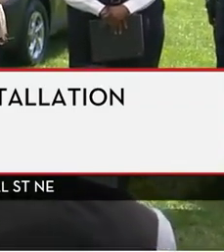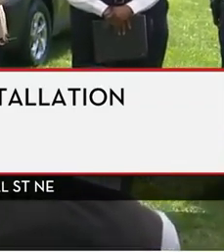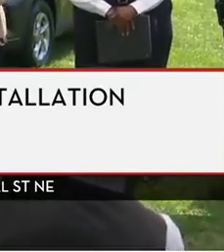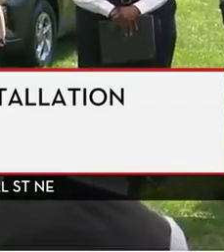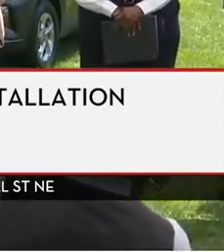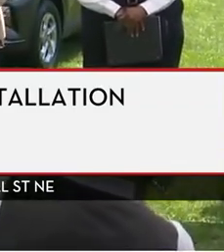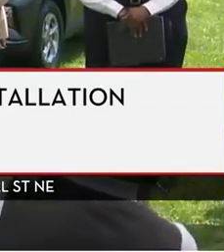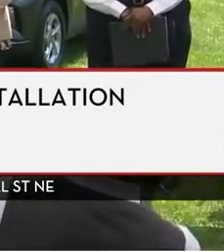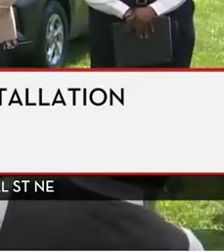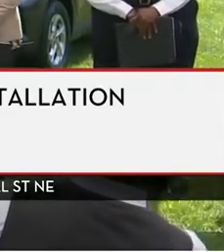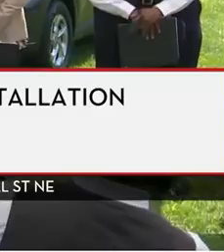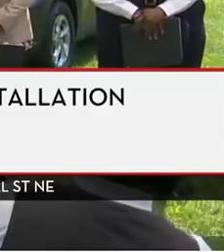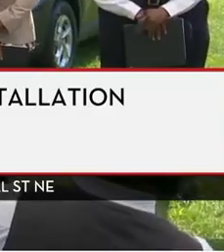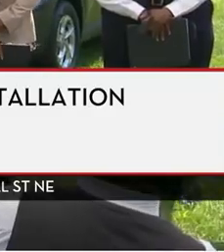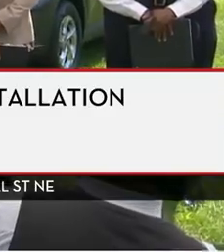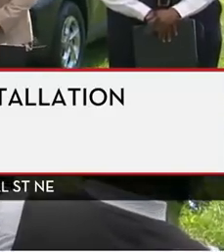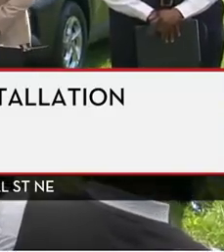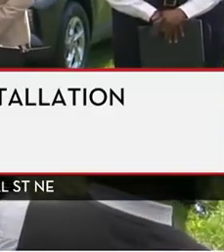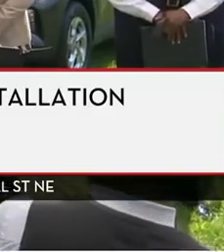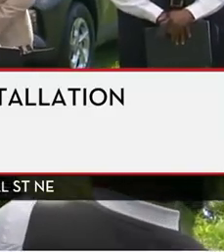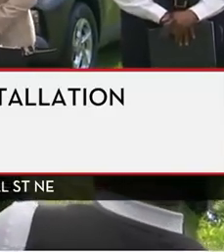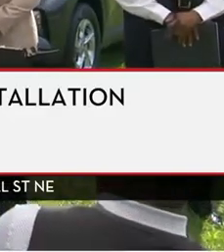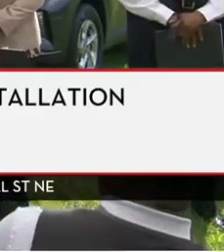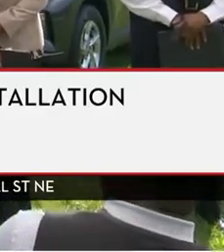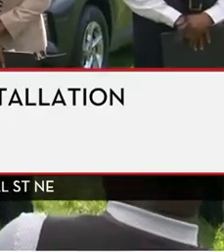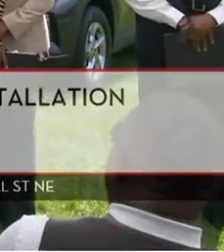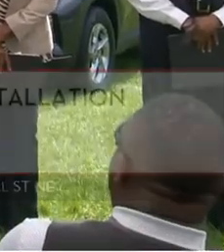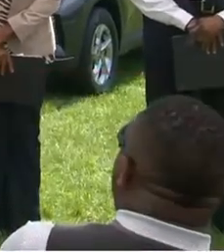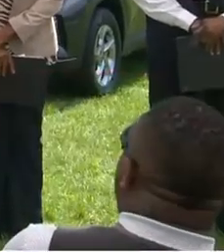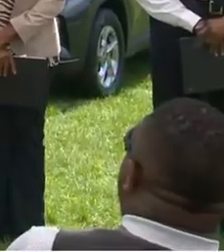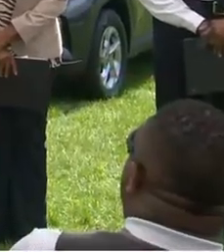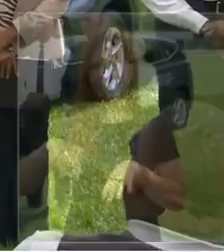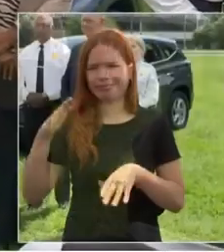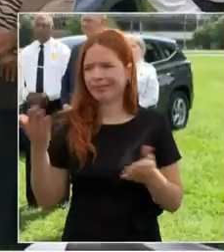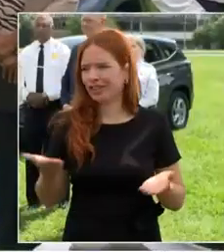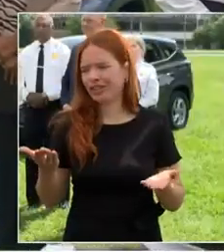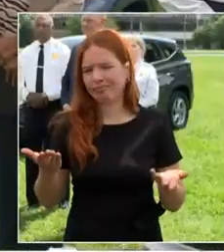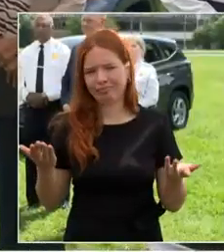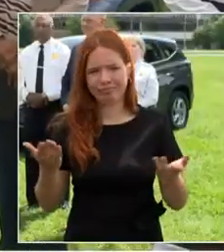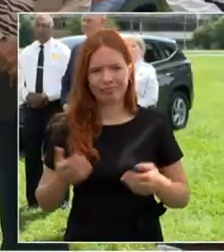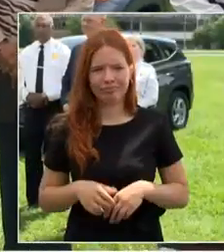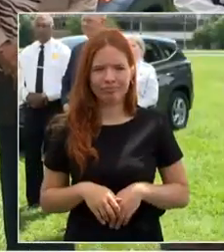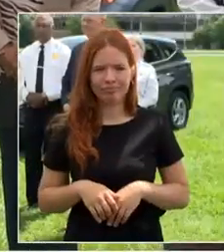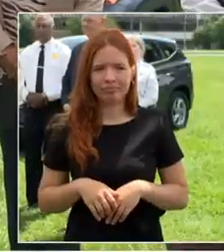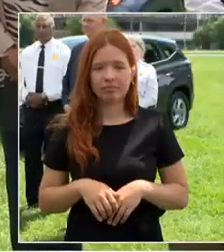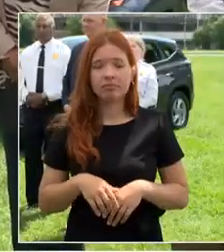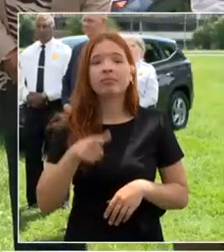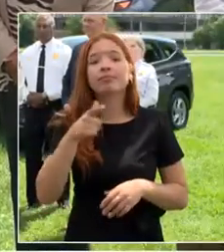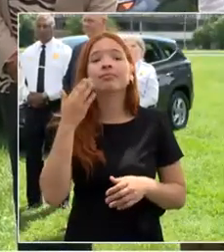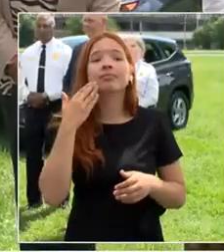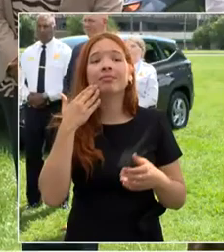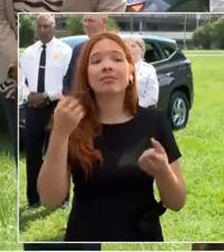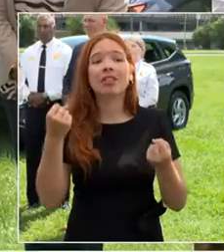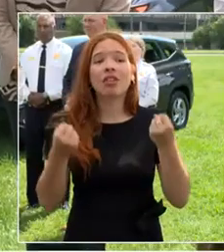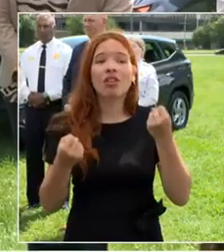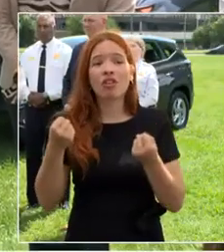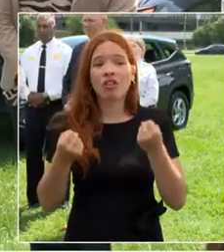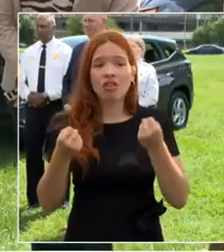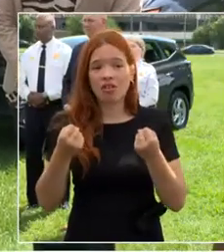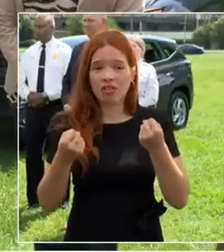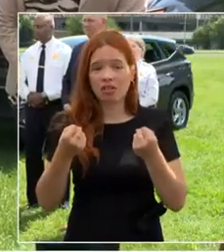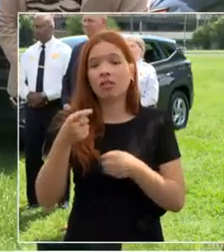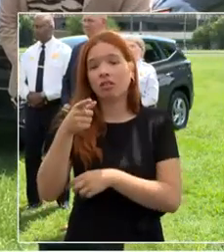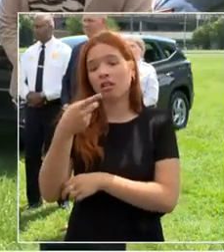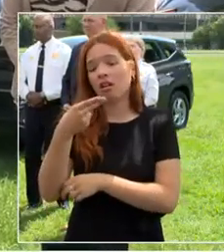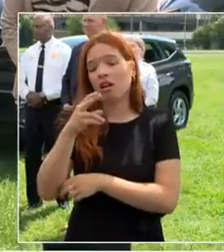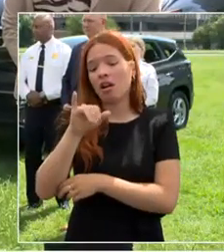vehicles, most recently being a 2017 Hyundai Elantra. On June 9th, while I was leaving to bring food for my